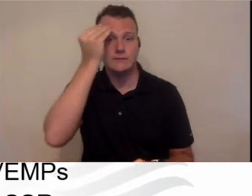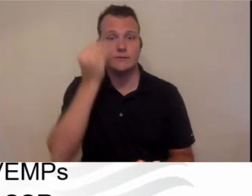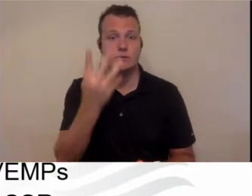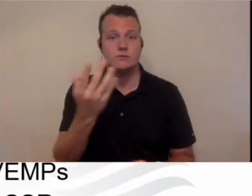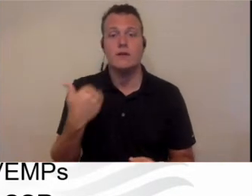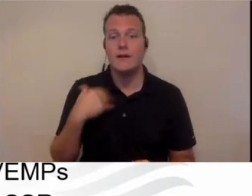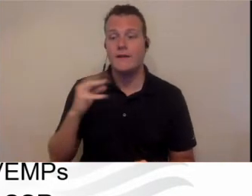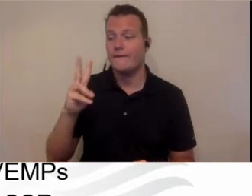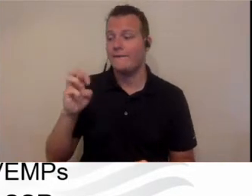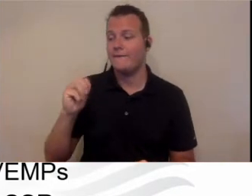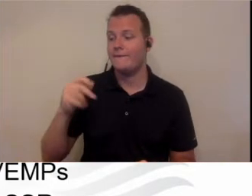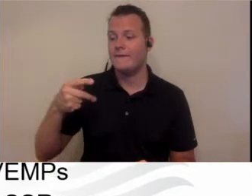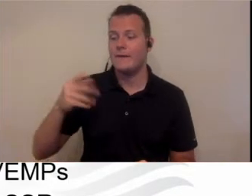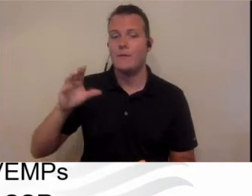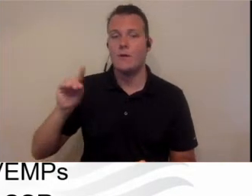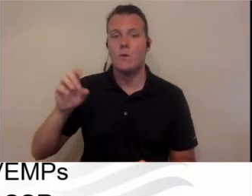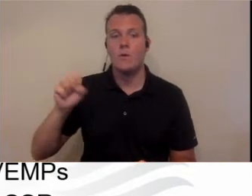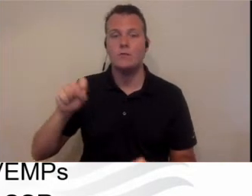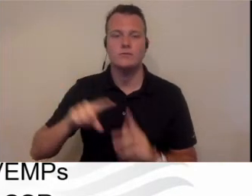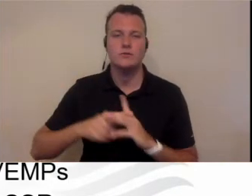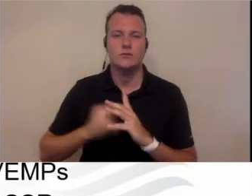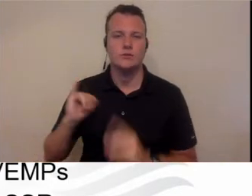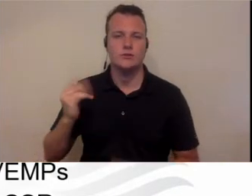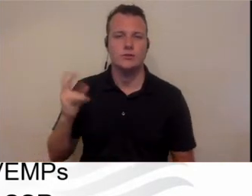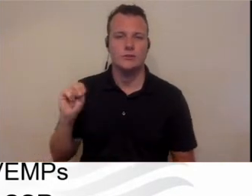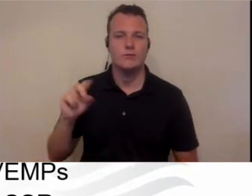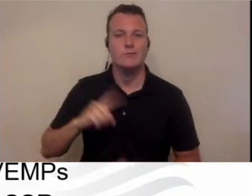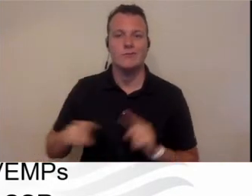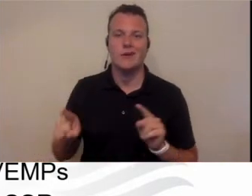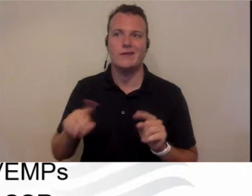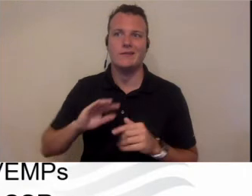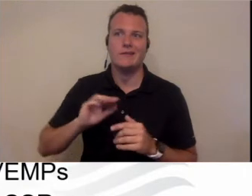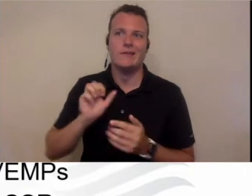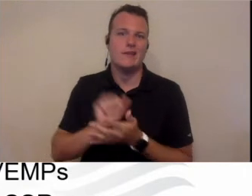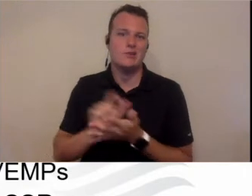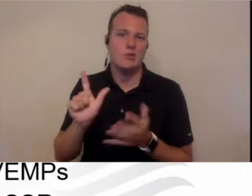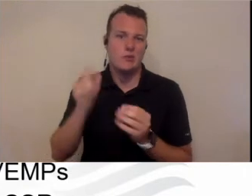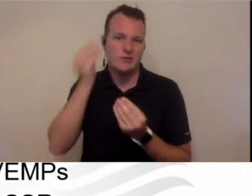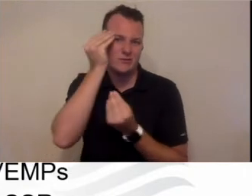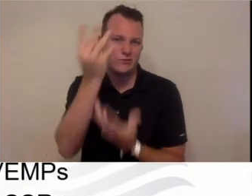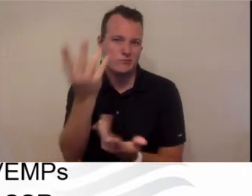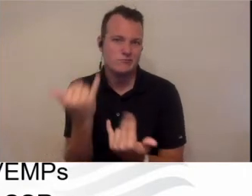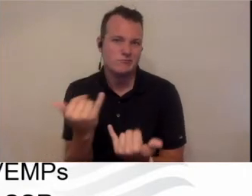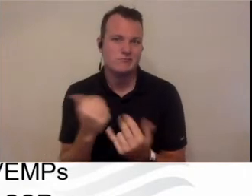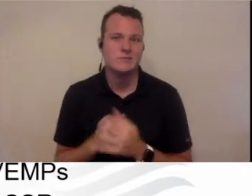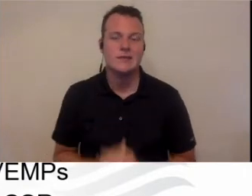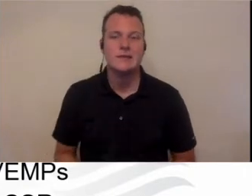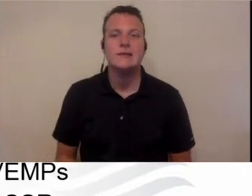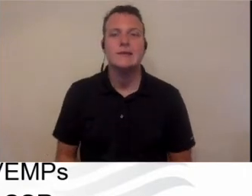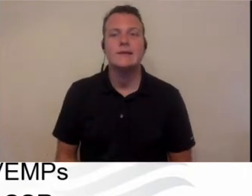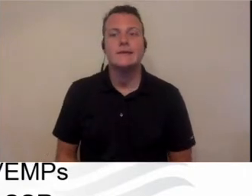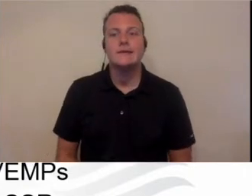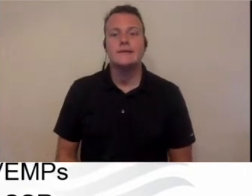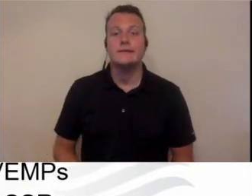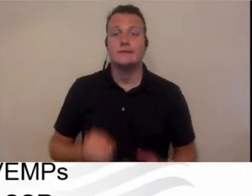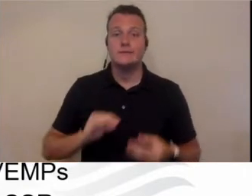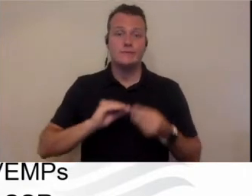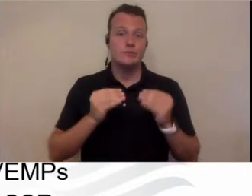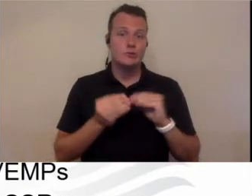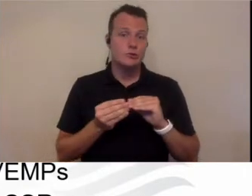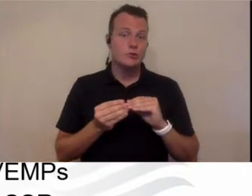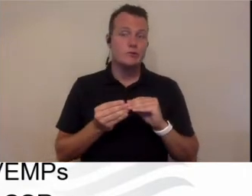starting in January, but that's about all I can tell you at this point. I don't have numbers, and they won't